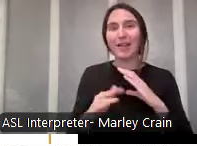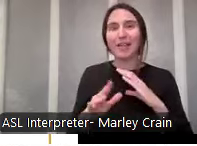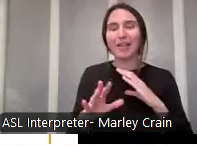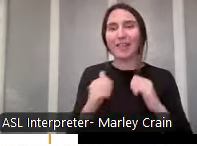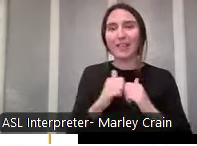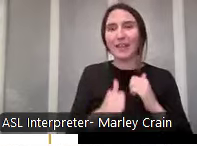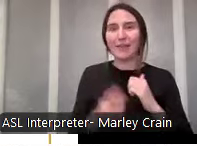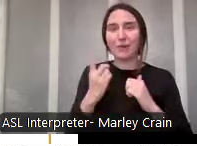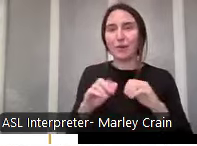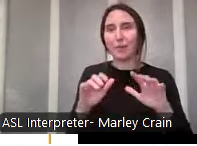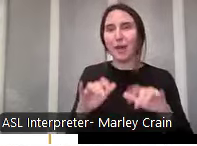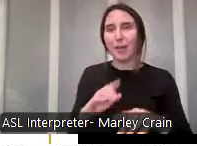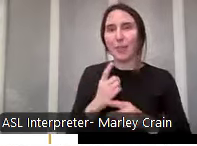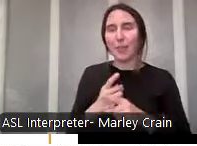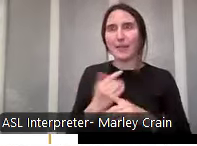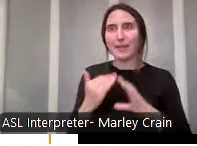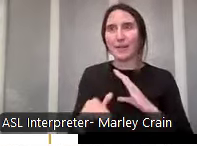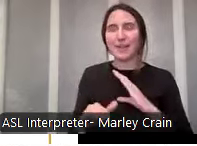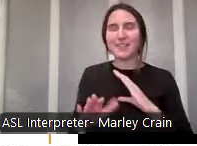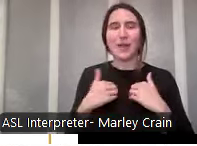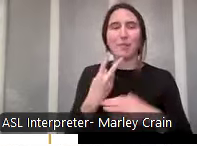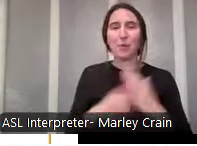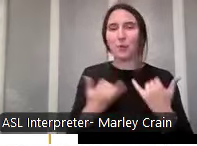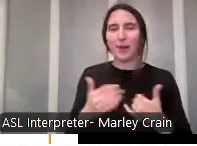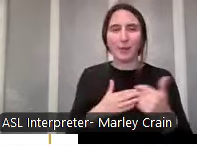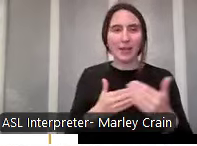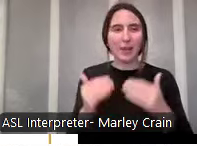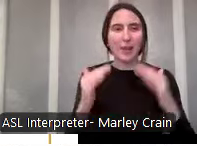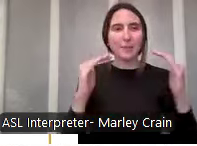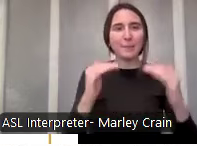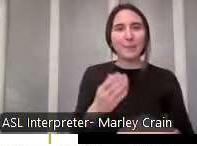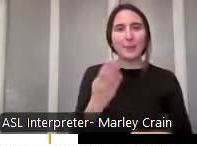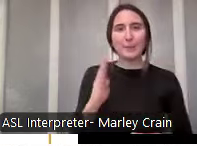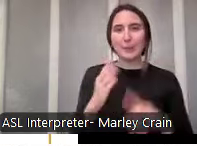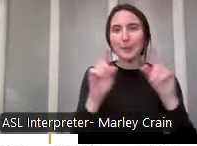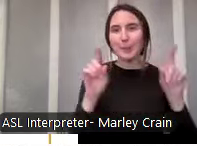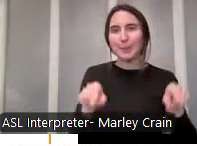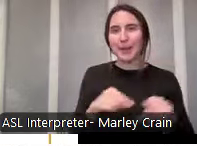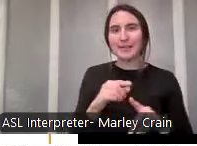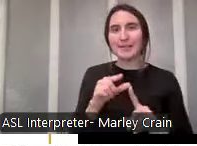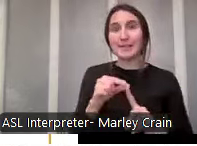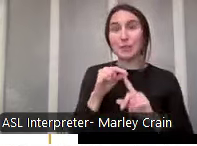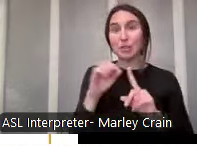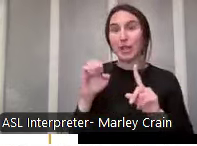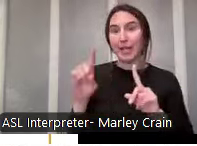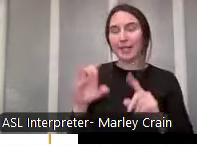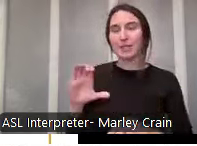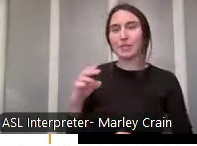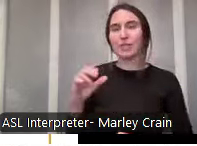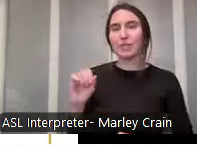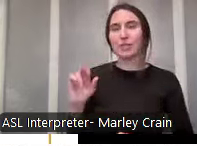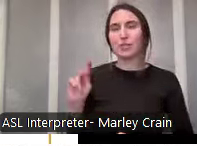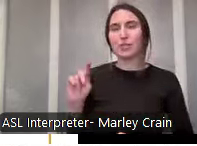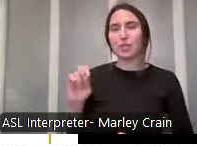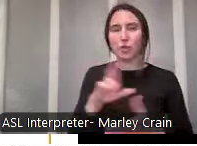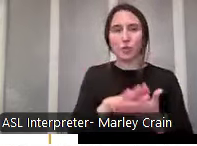change the name in our heads. Special ed at charter schools, which can be complex. You want to, and you need